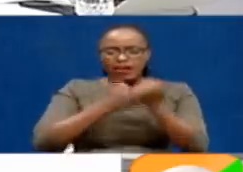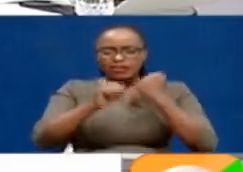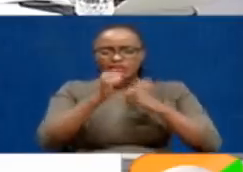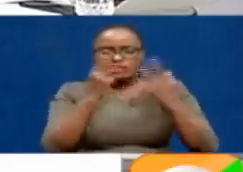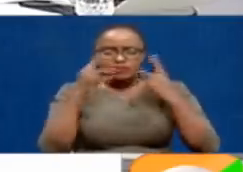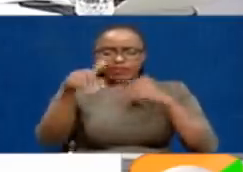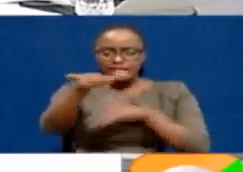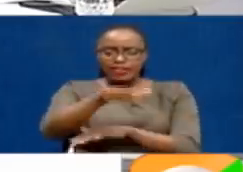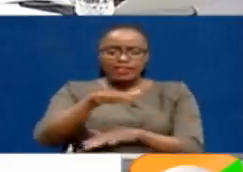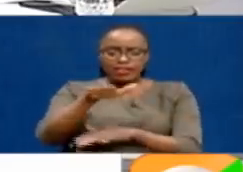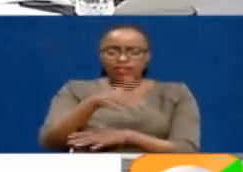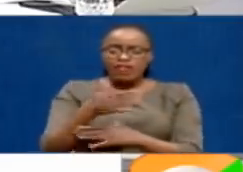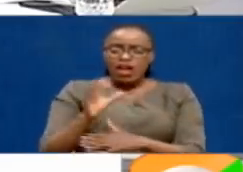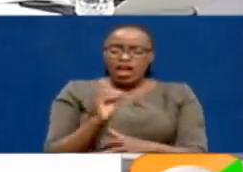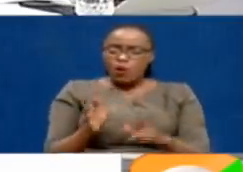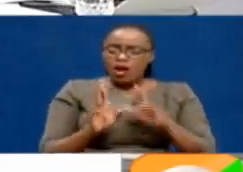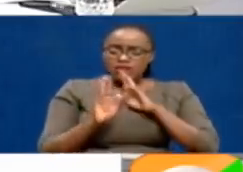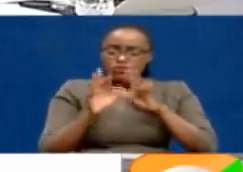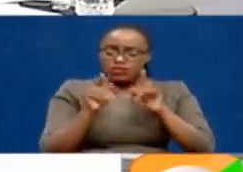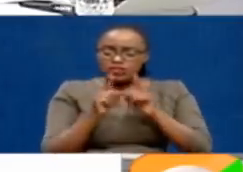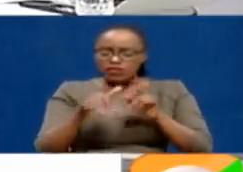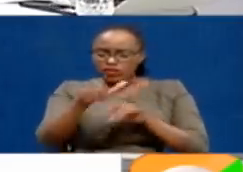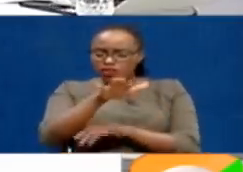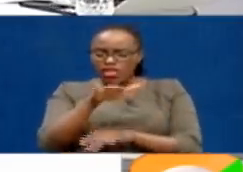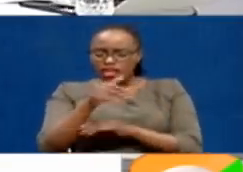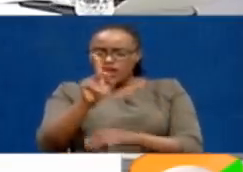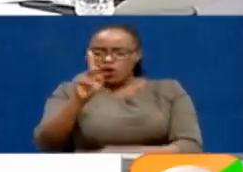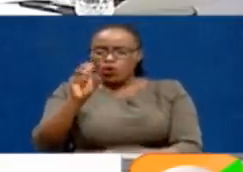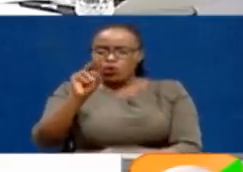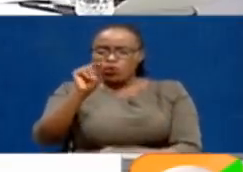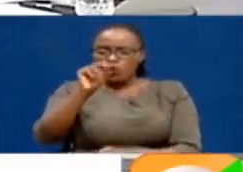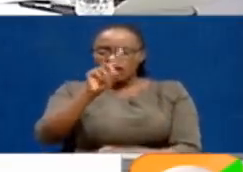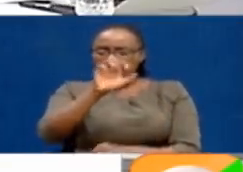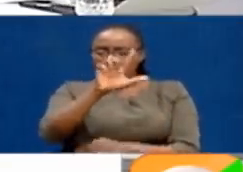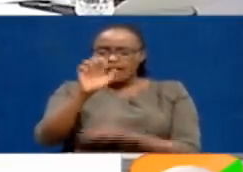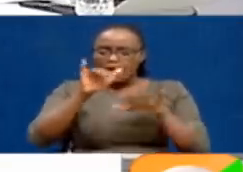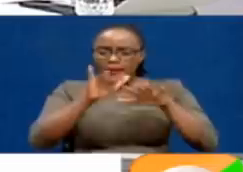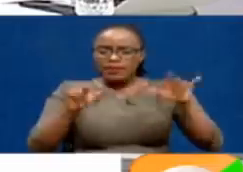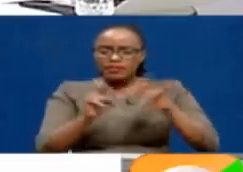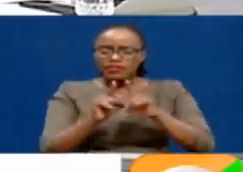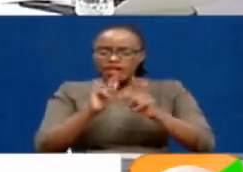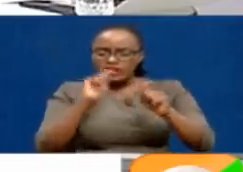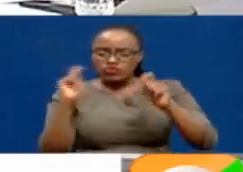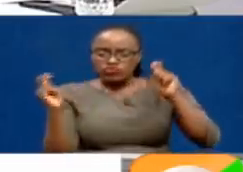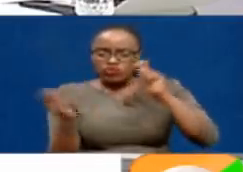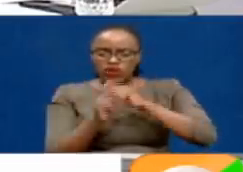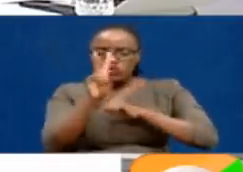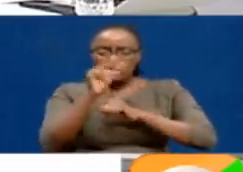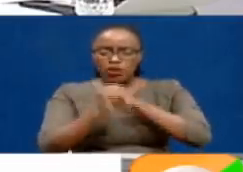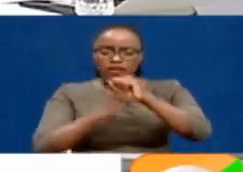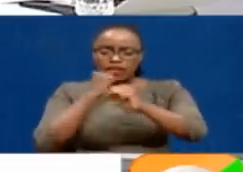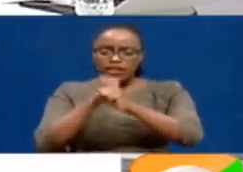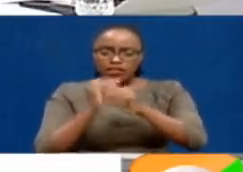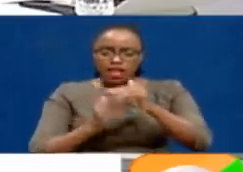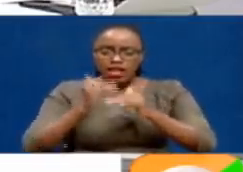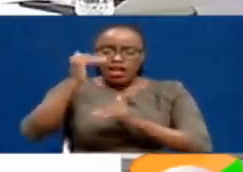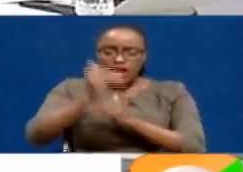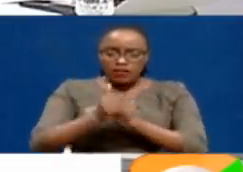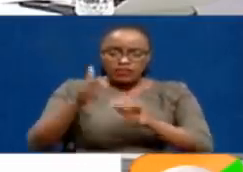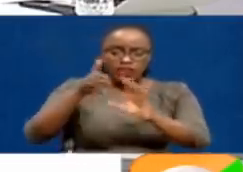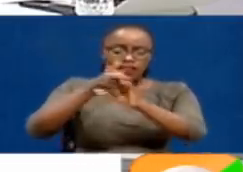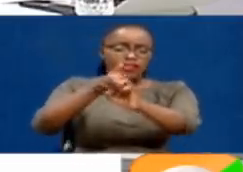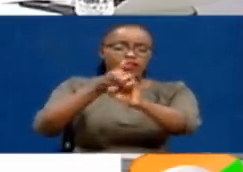witnessed in the region, Laura Otieno toured the volatile Kondele market and filed the transformation 2 years after the